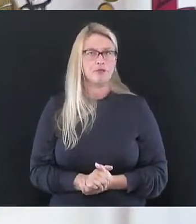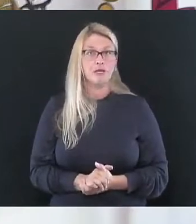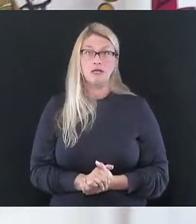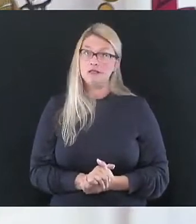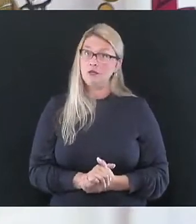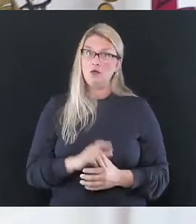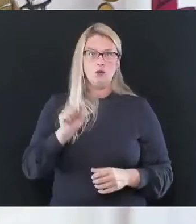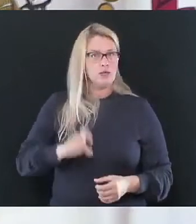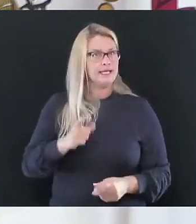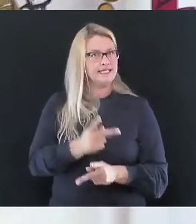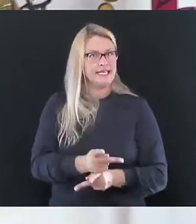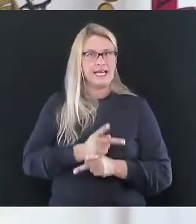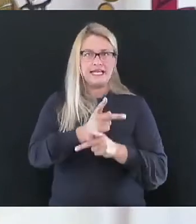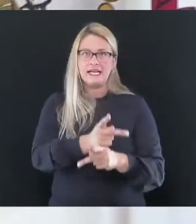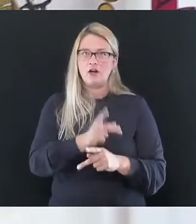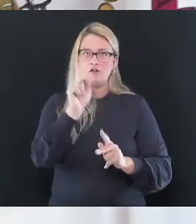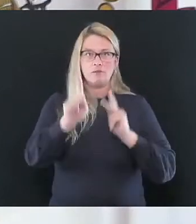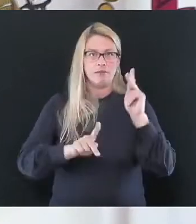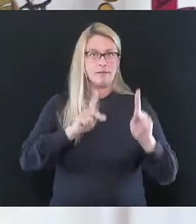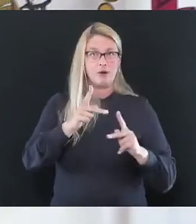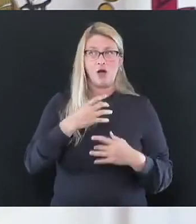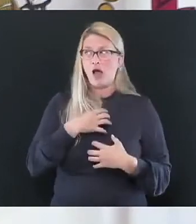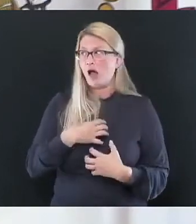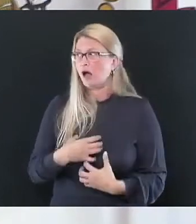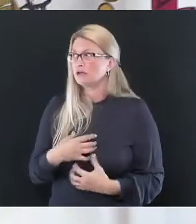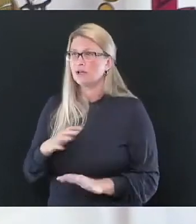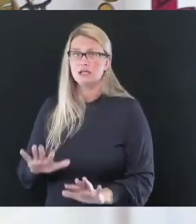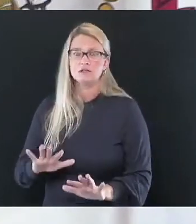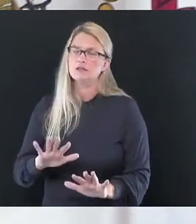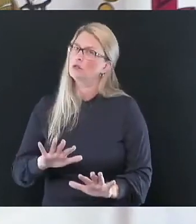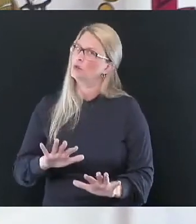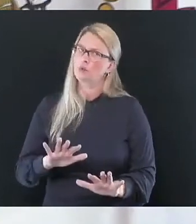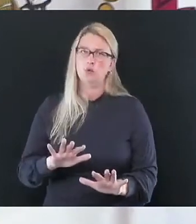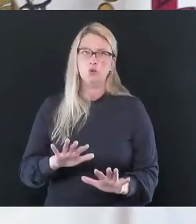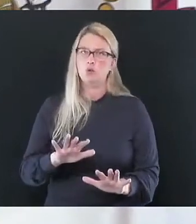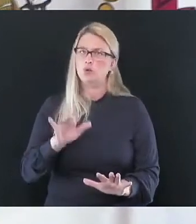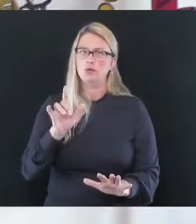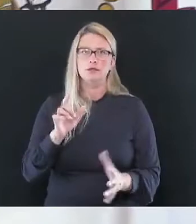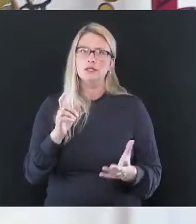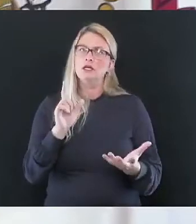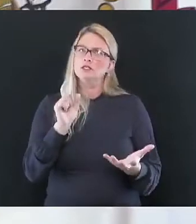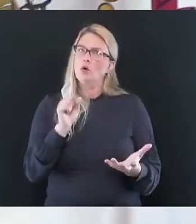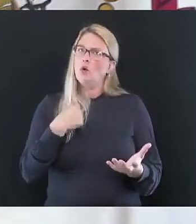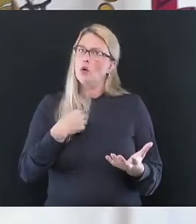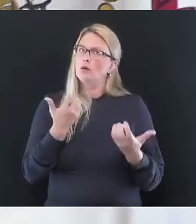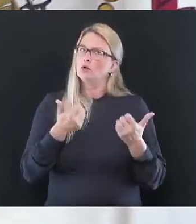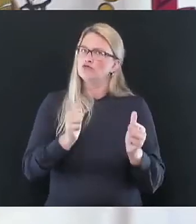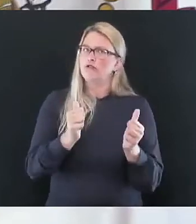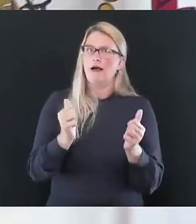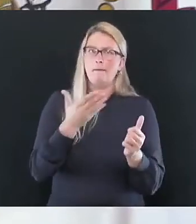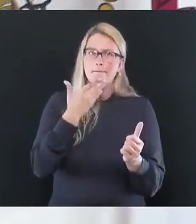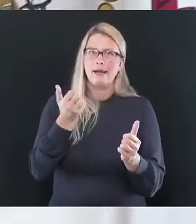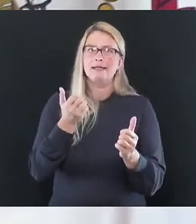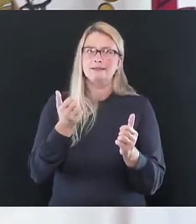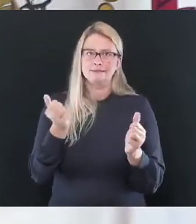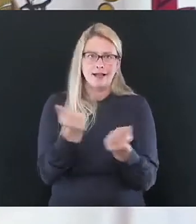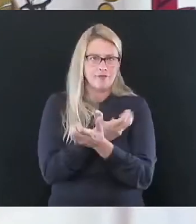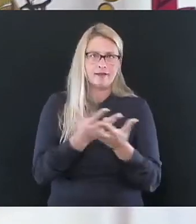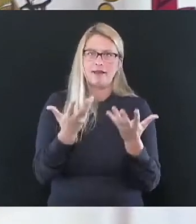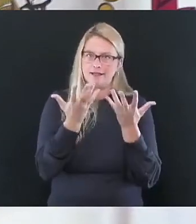take care of our people from the standpoint we've got people going hungry, then we're not much. And so we're going to do it, and we're going to get it